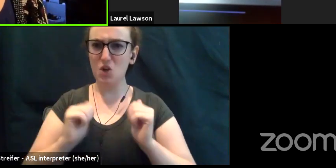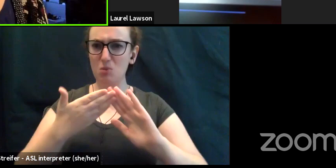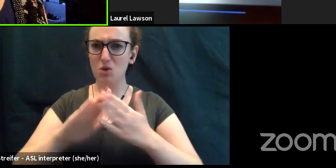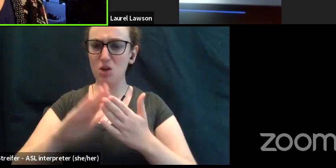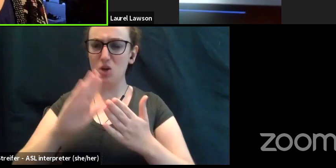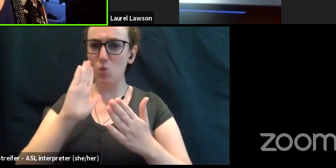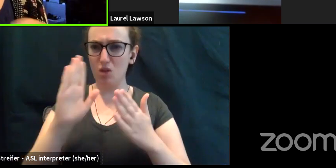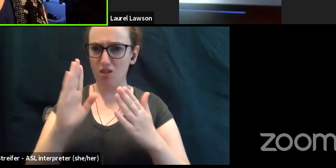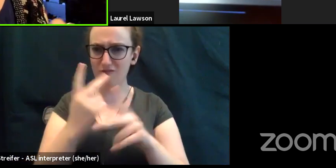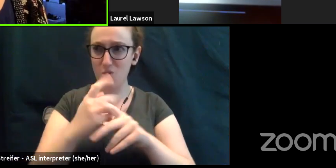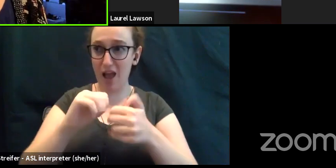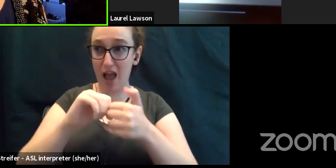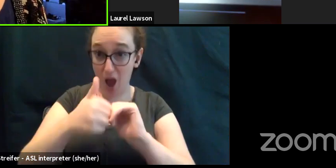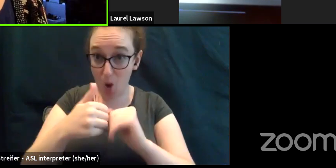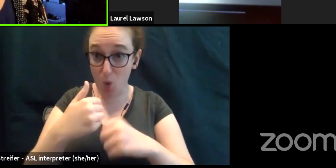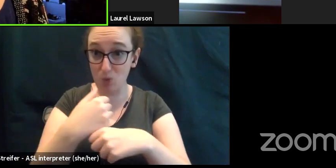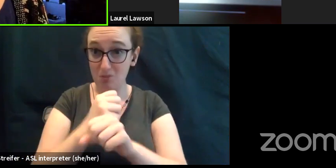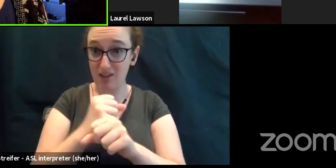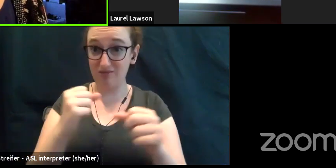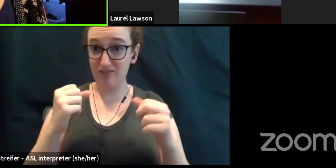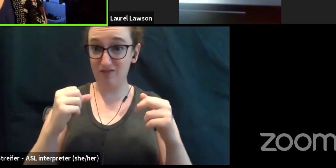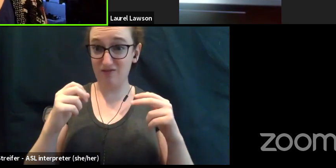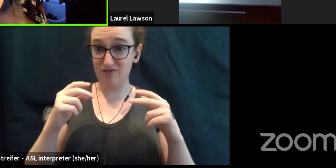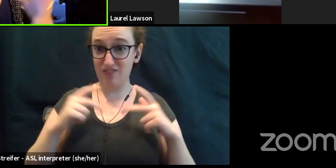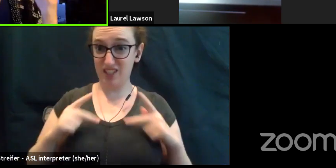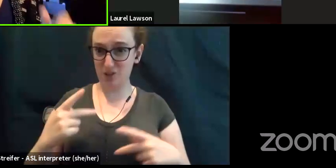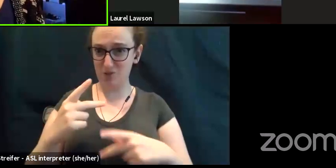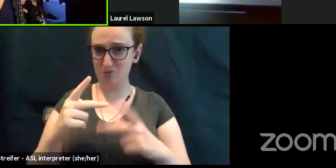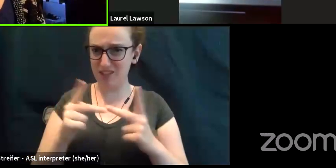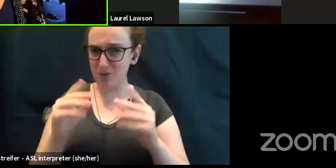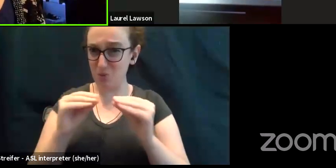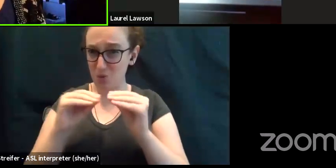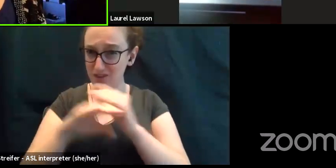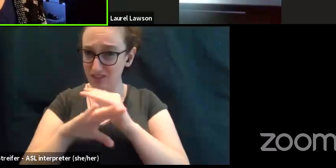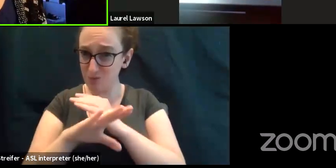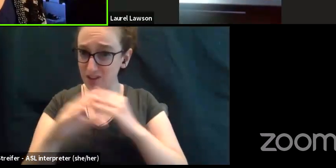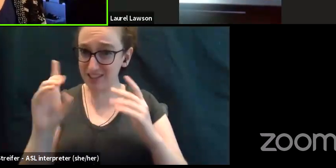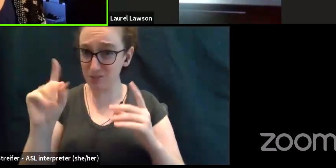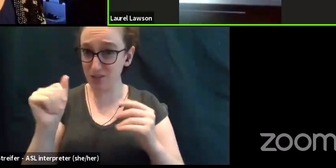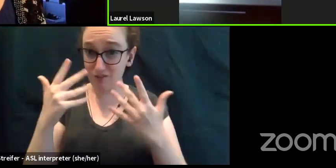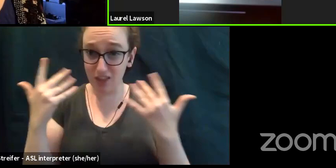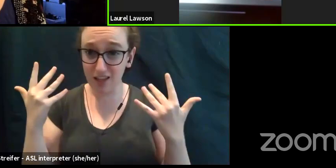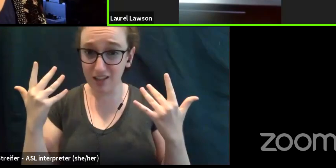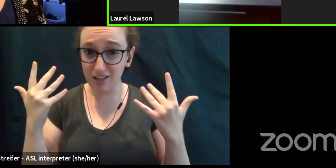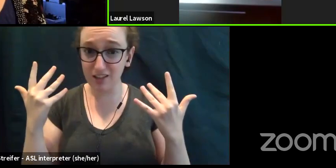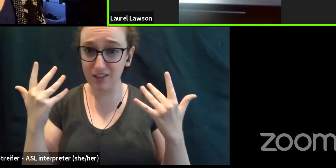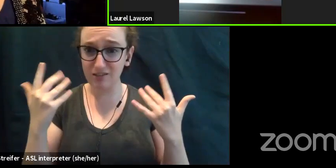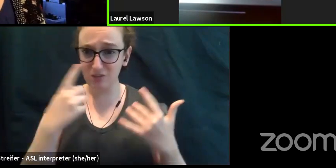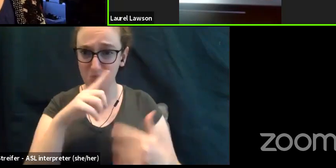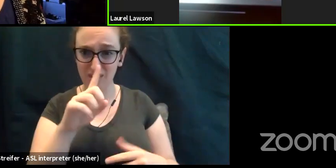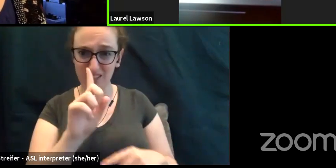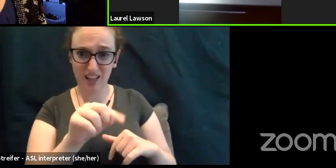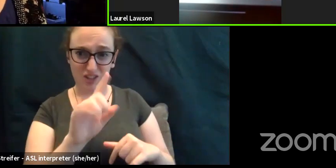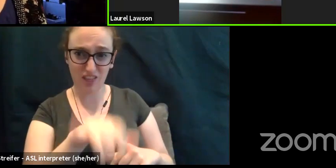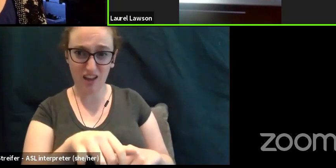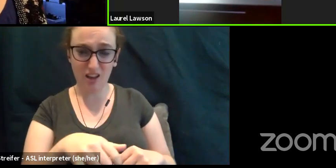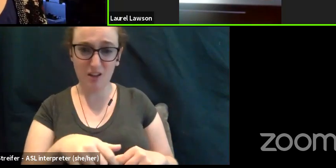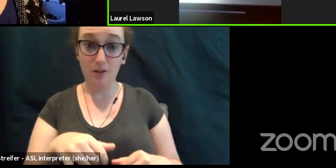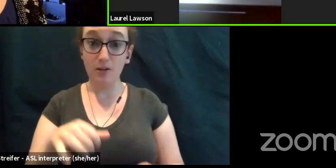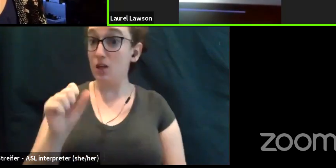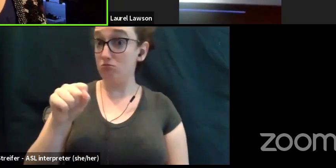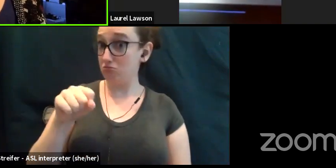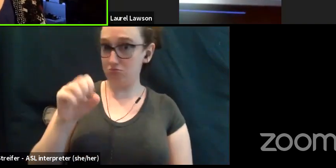more accessible and disability friendly. Can I lob that to you? All right, so we're straight into